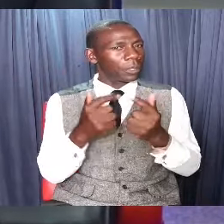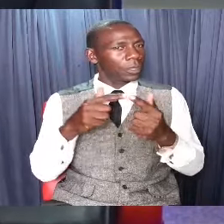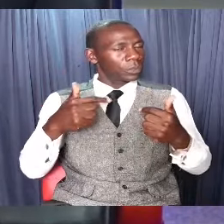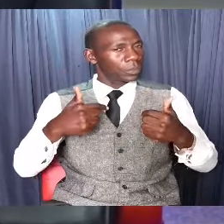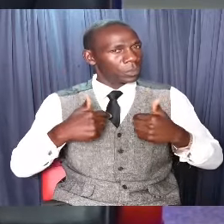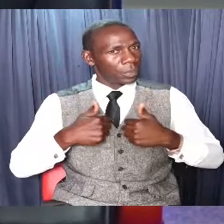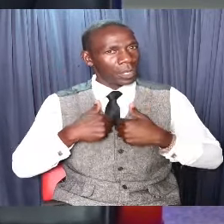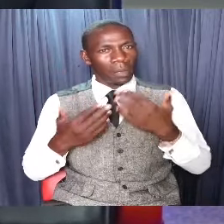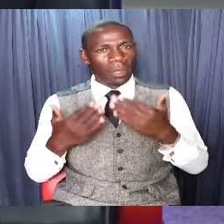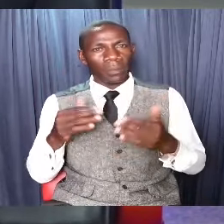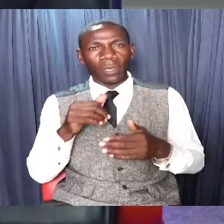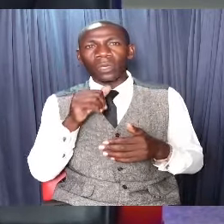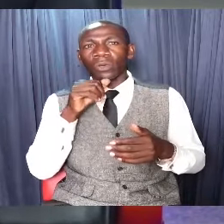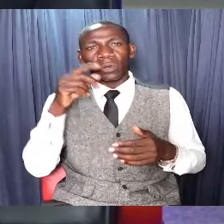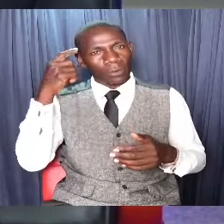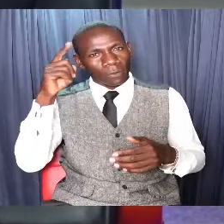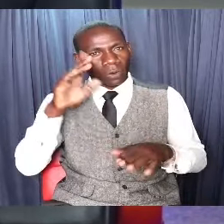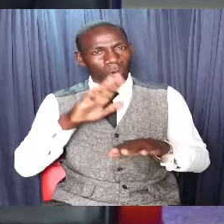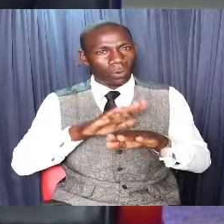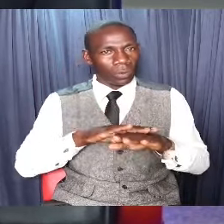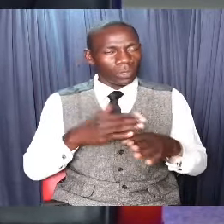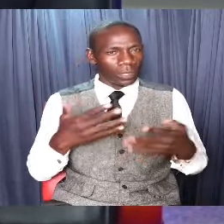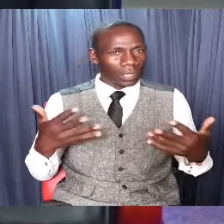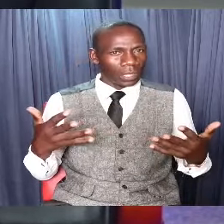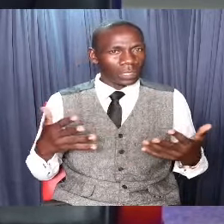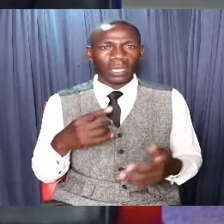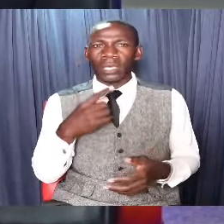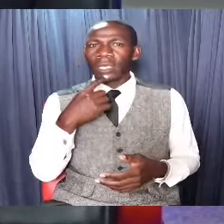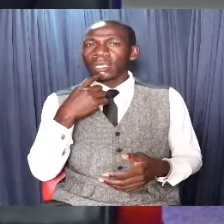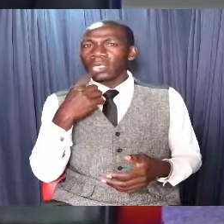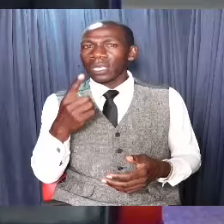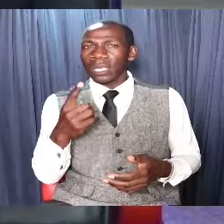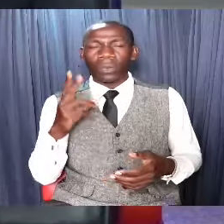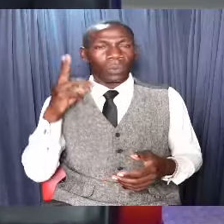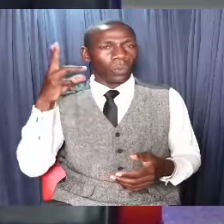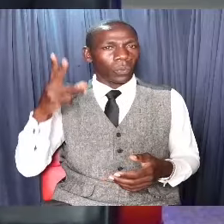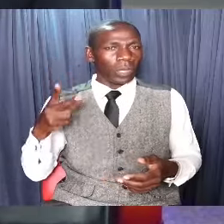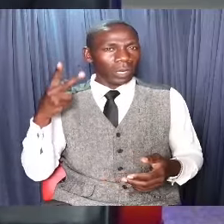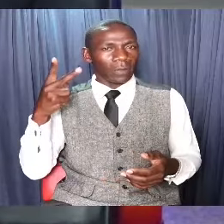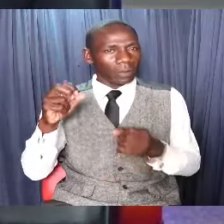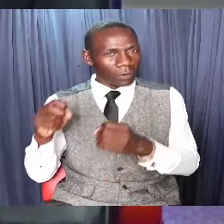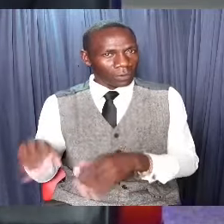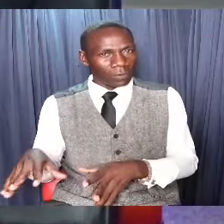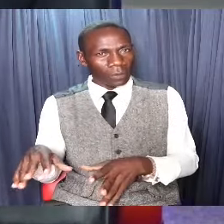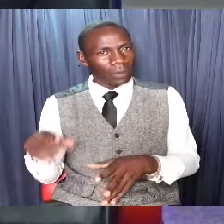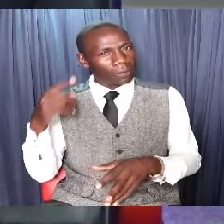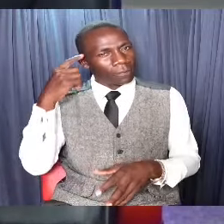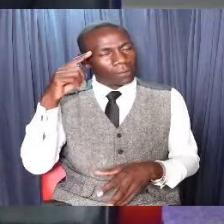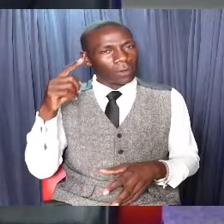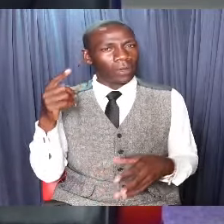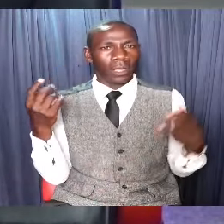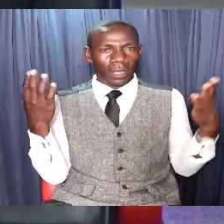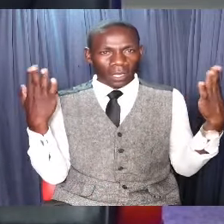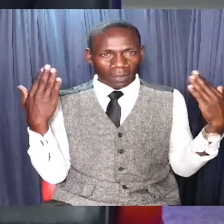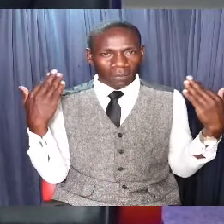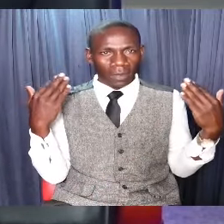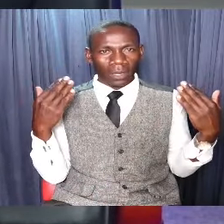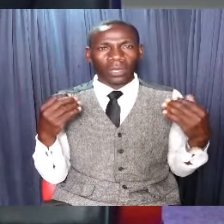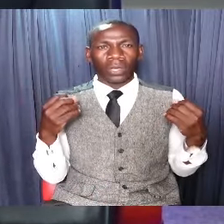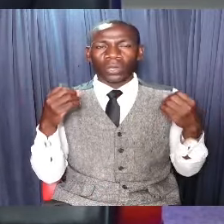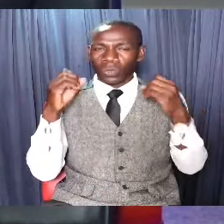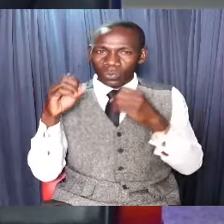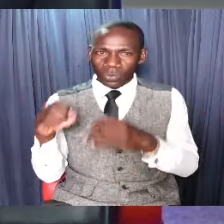Labda mimi siwa mema. Maybe I'm not meant for the good. Ya anasema hata tupa mtu milele. He says he won't cast you forever. Akutupe